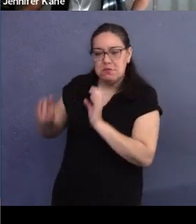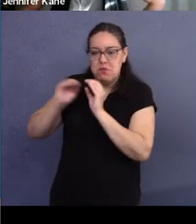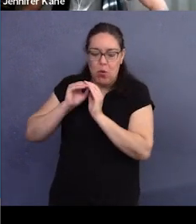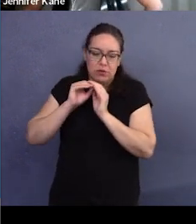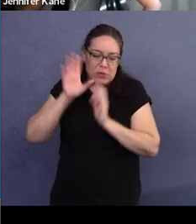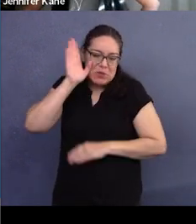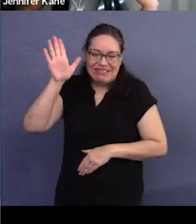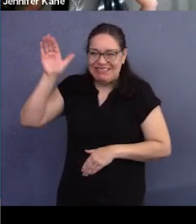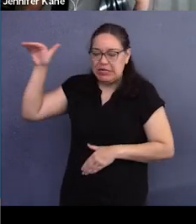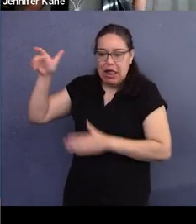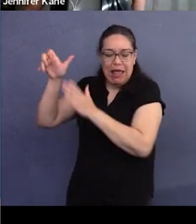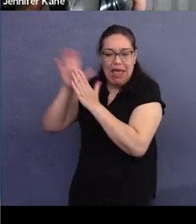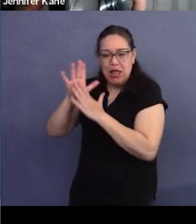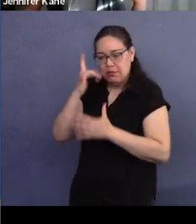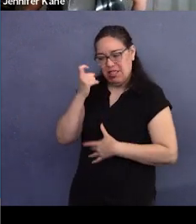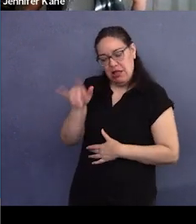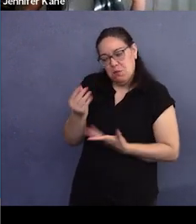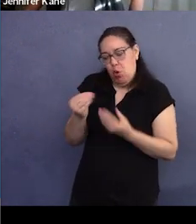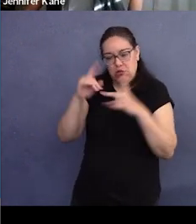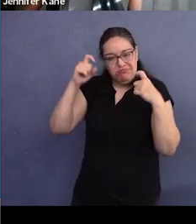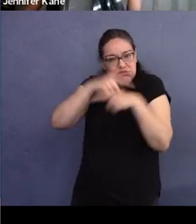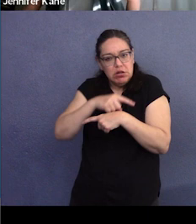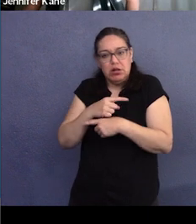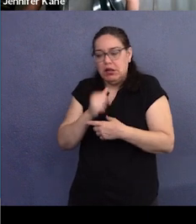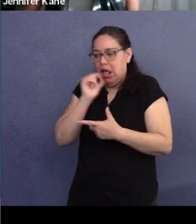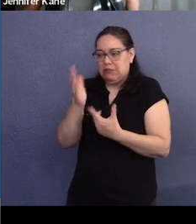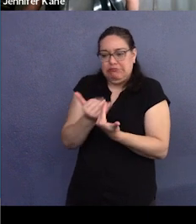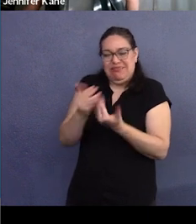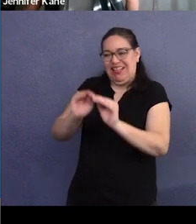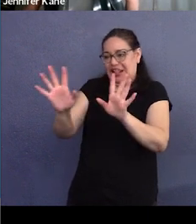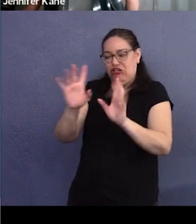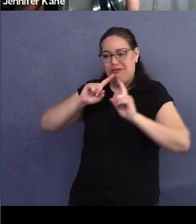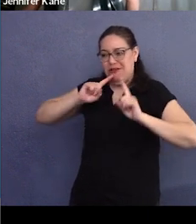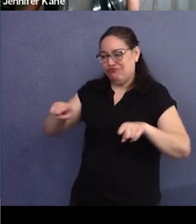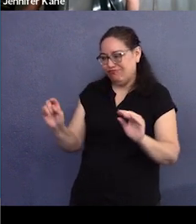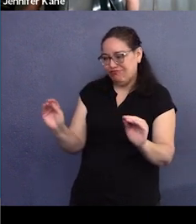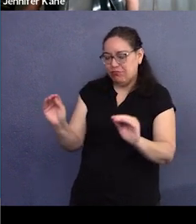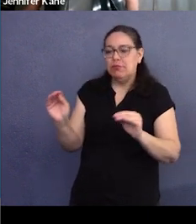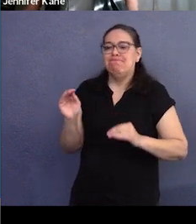it up, because it's a little bit more nuanced, but it needs to be.